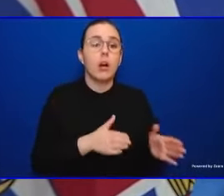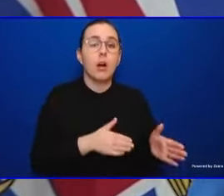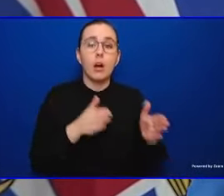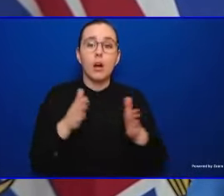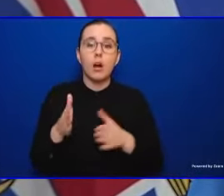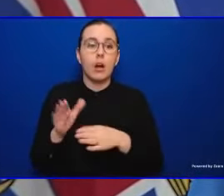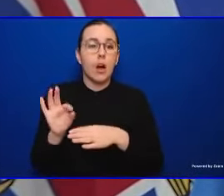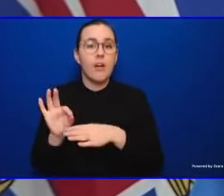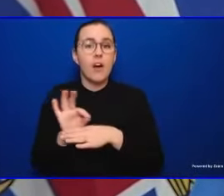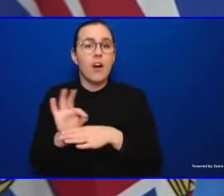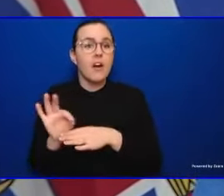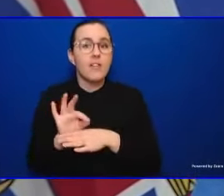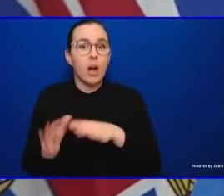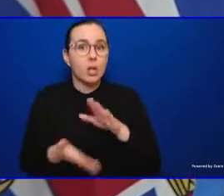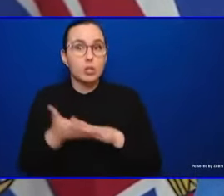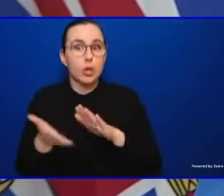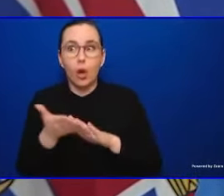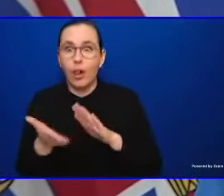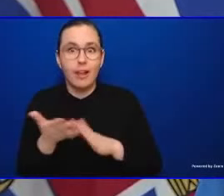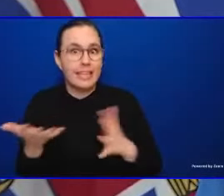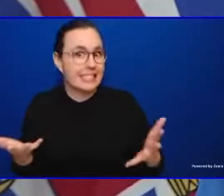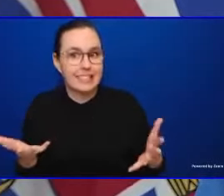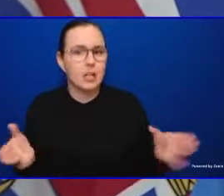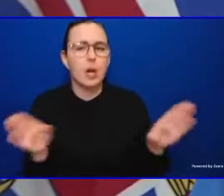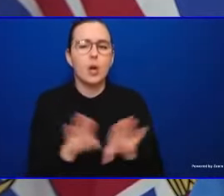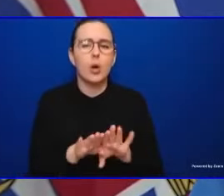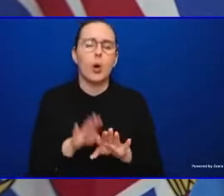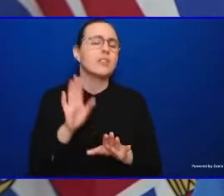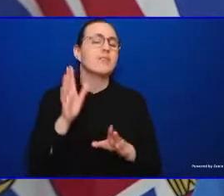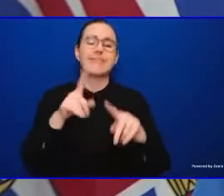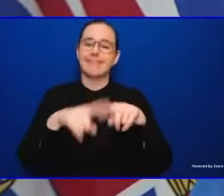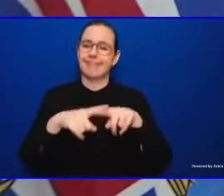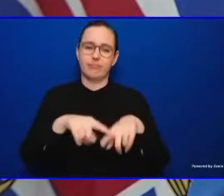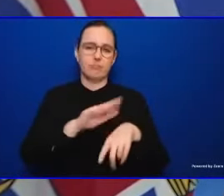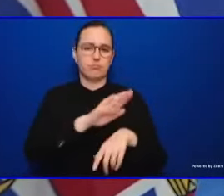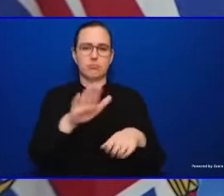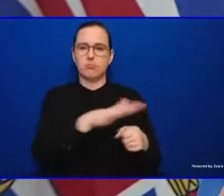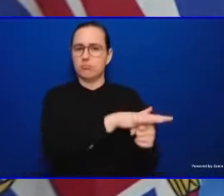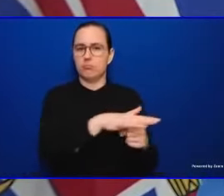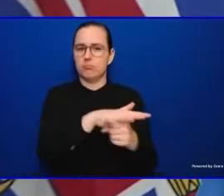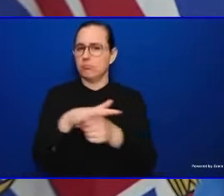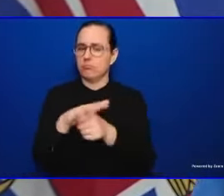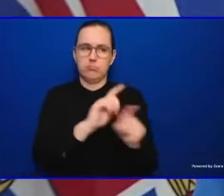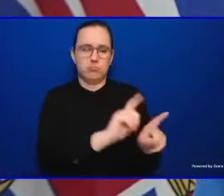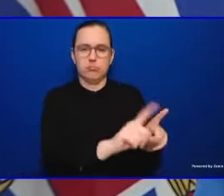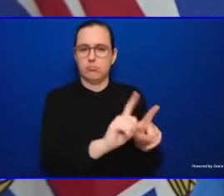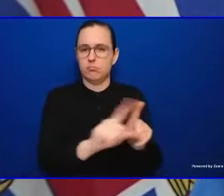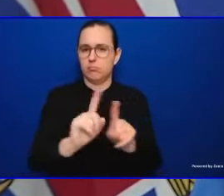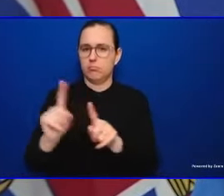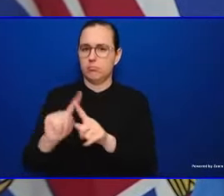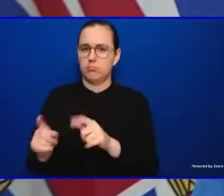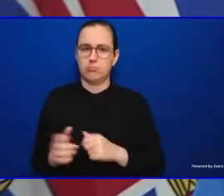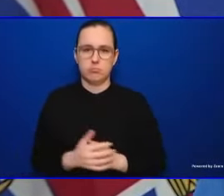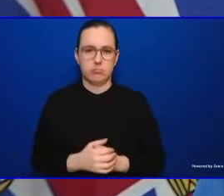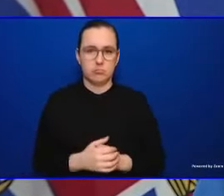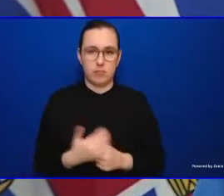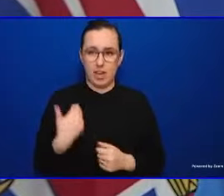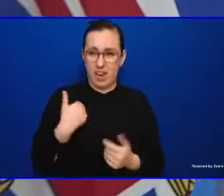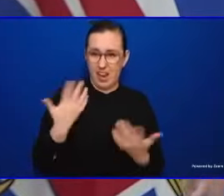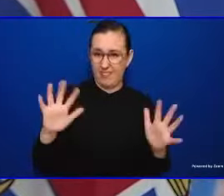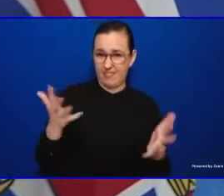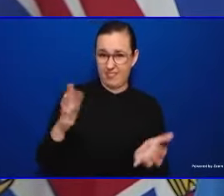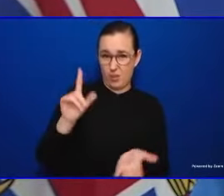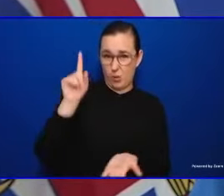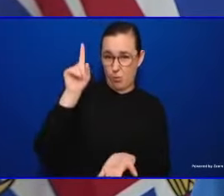will look different from district to district. We have you know, almost 1,600 public schools in the system,